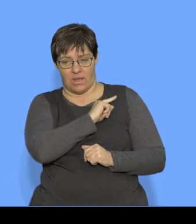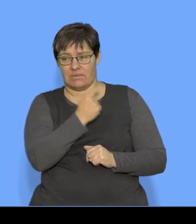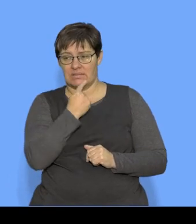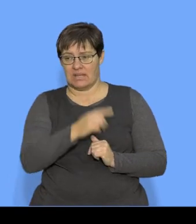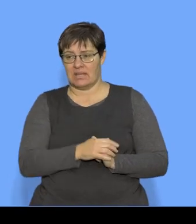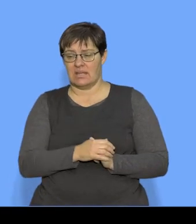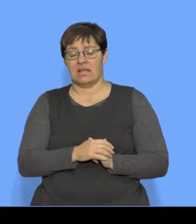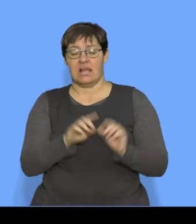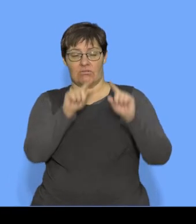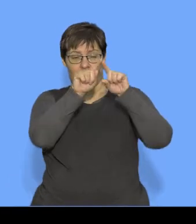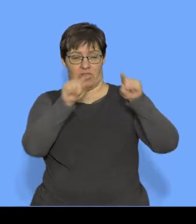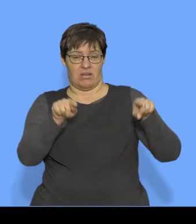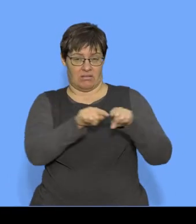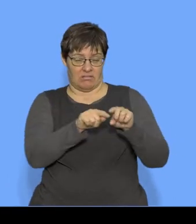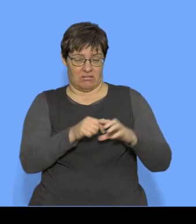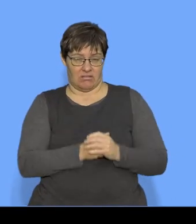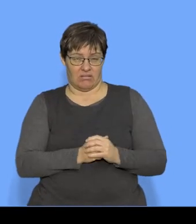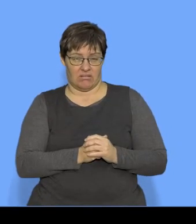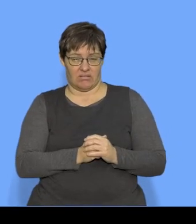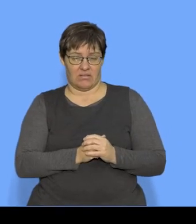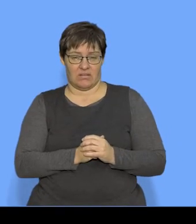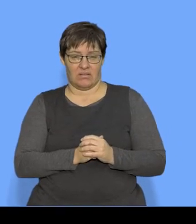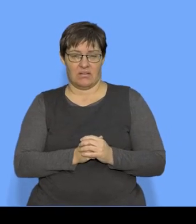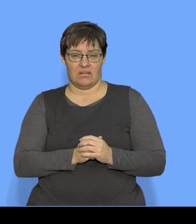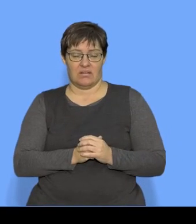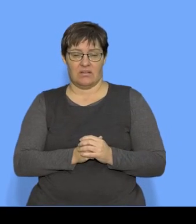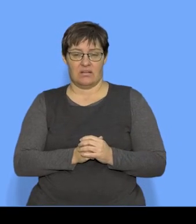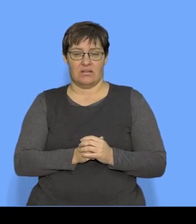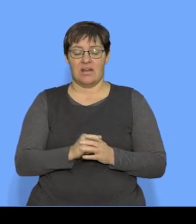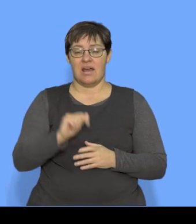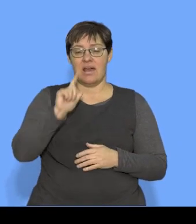then say that triangle